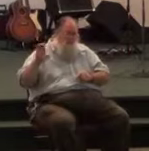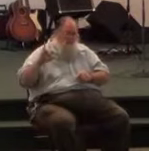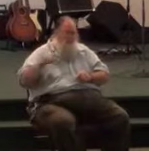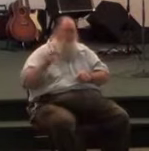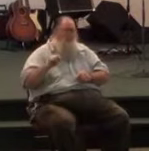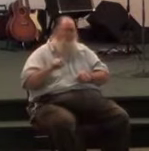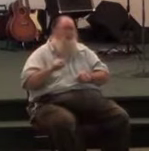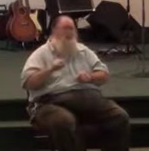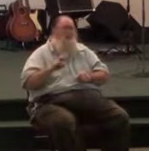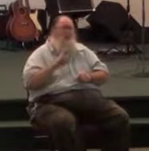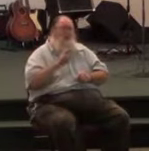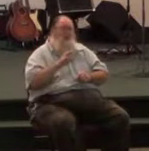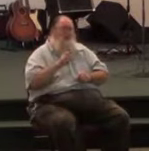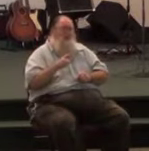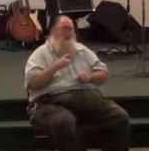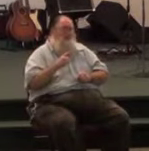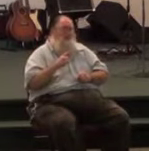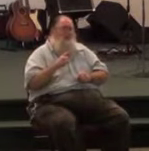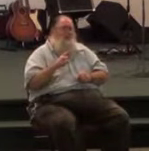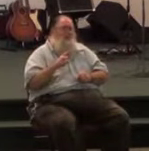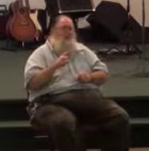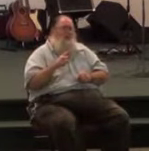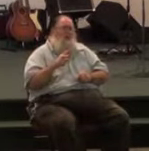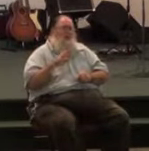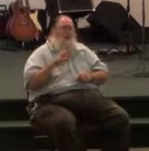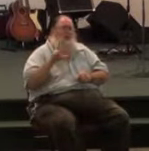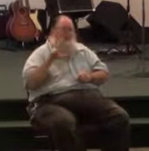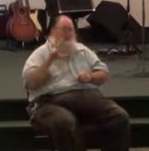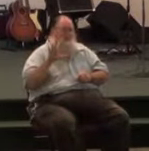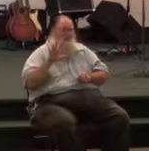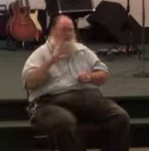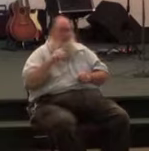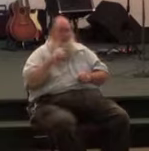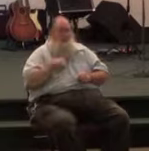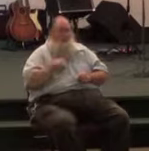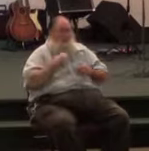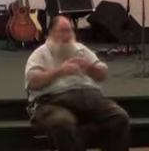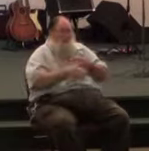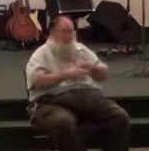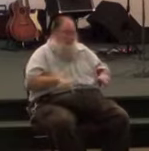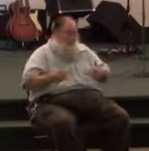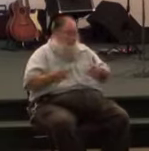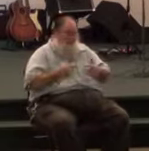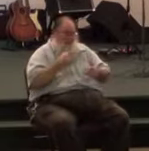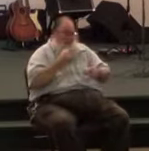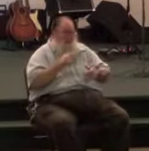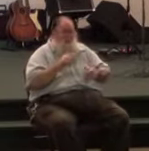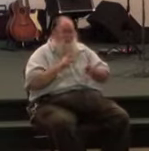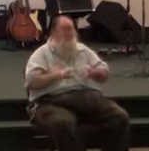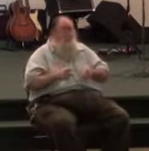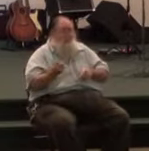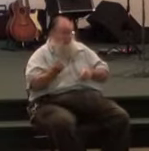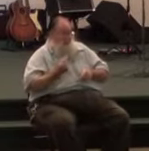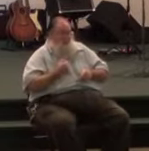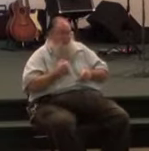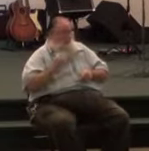John 6:35 says, I am the bread of life. Who comes to me will never go